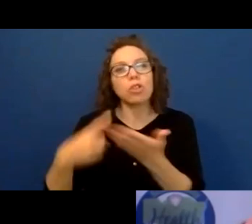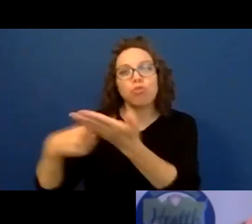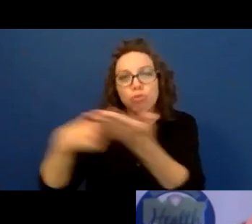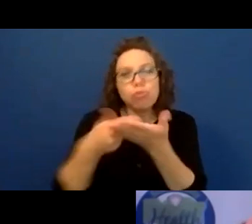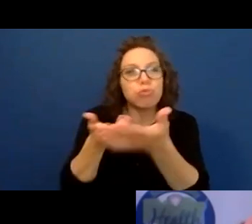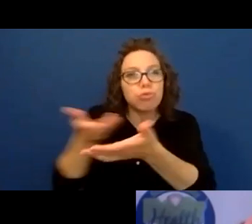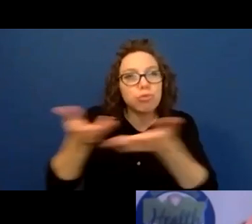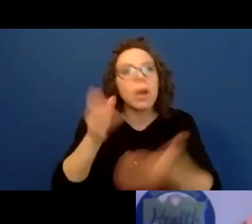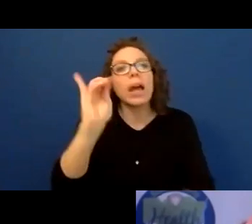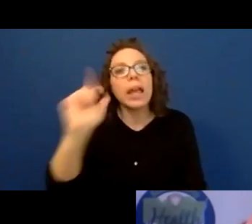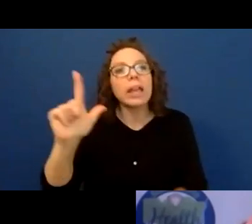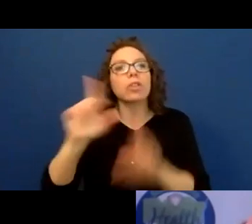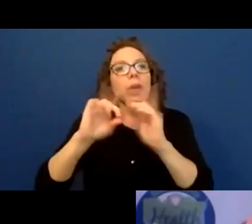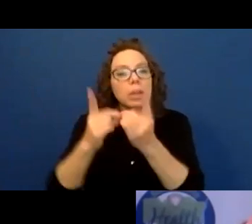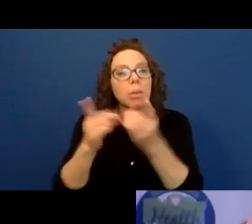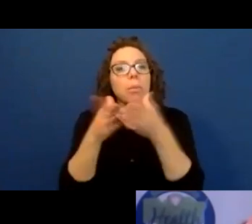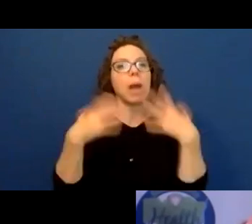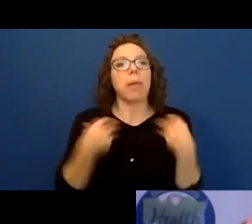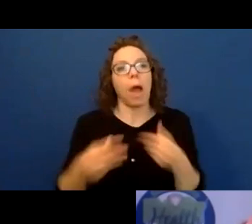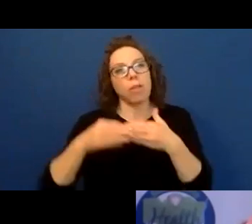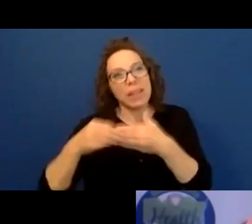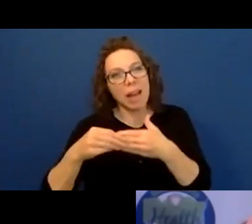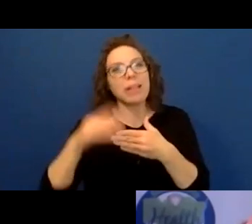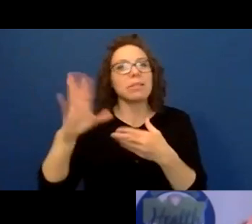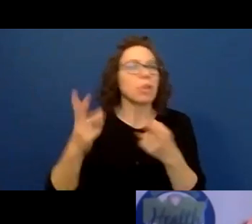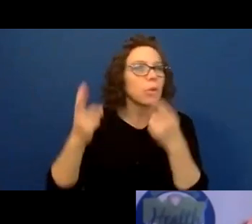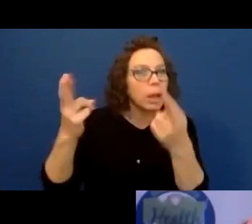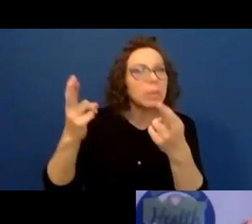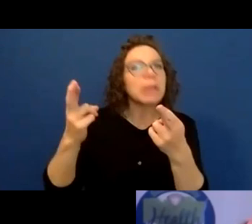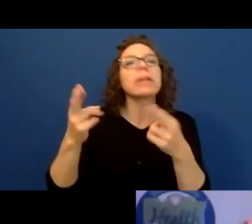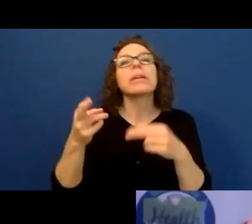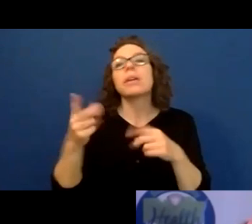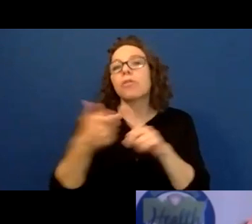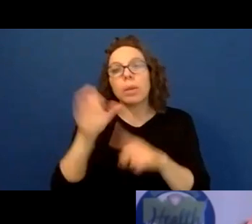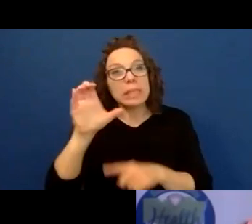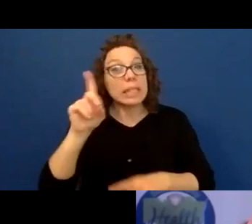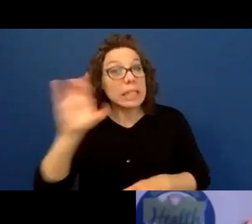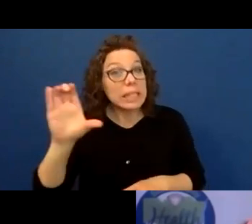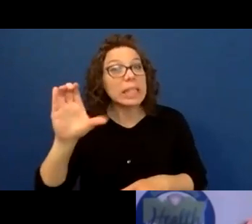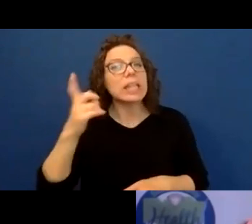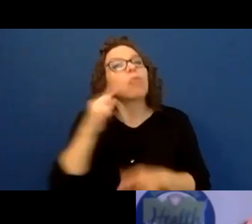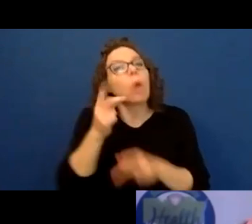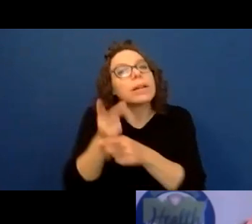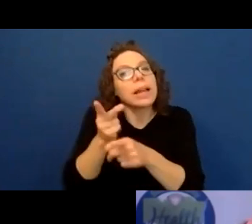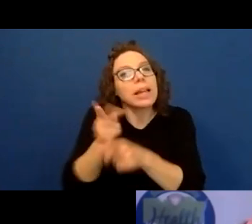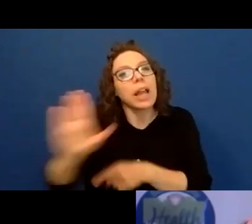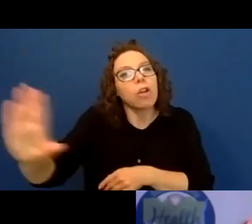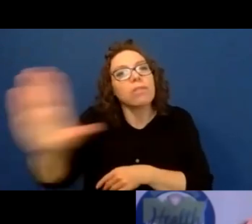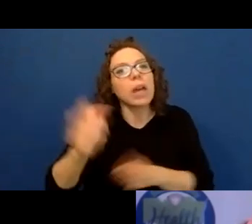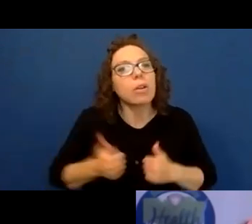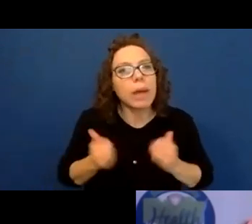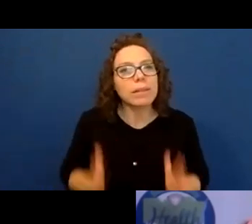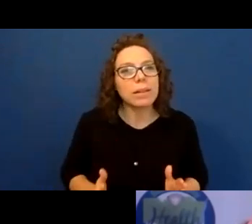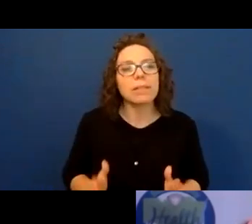the Illinois Department of Public Health guidance and the recommendations from the CDC for taking care of their residents and